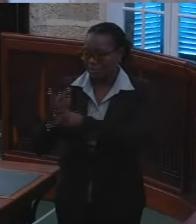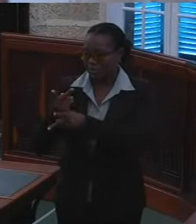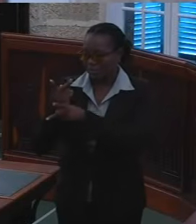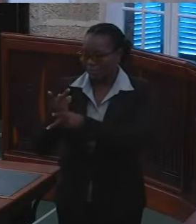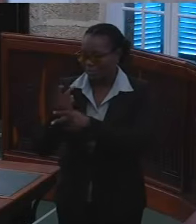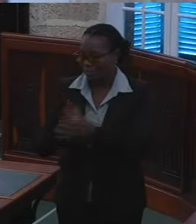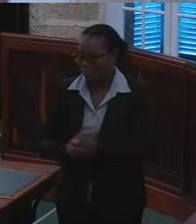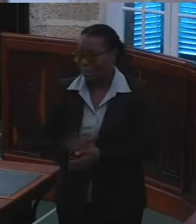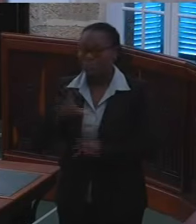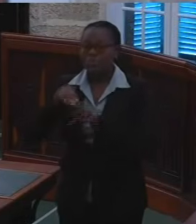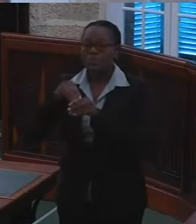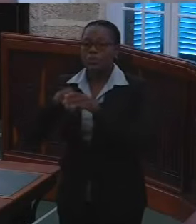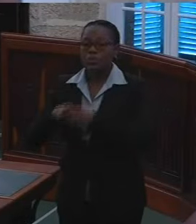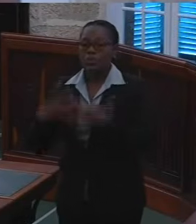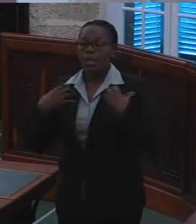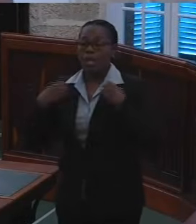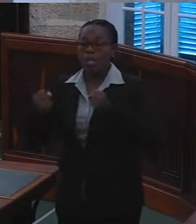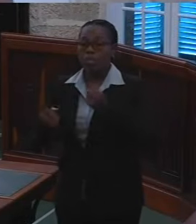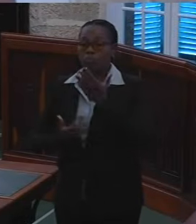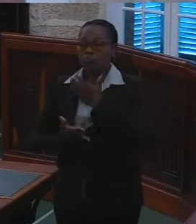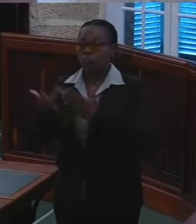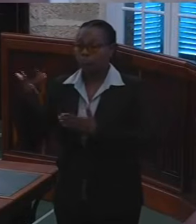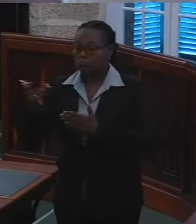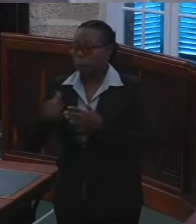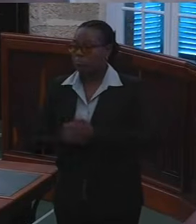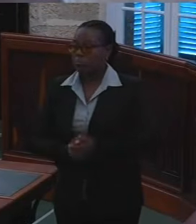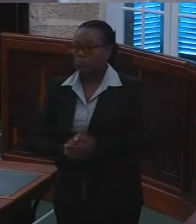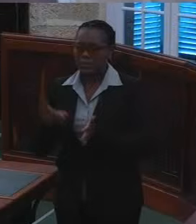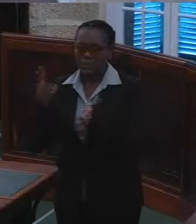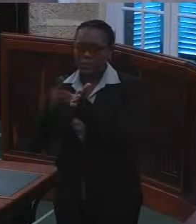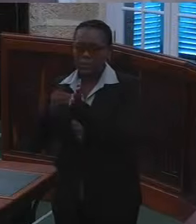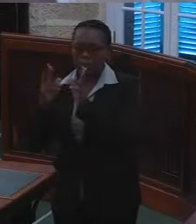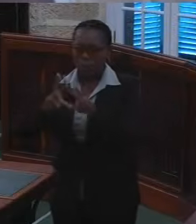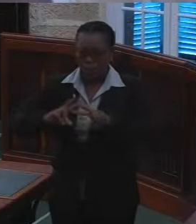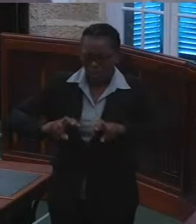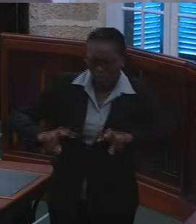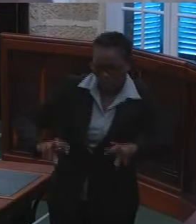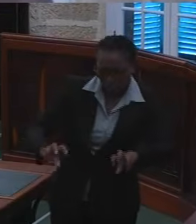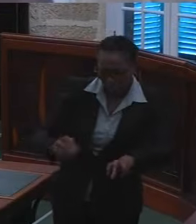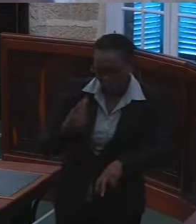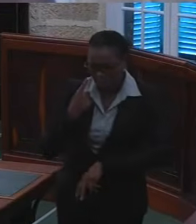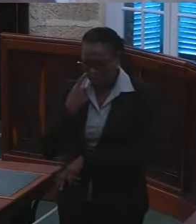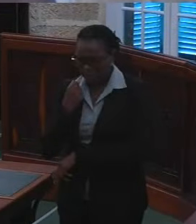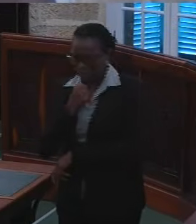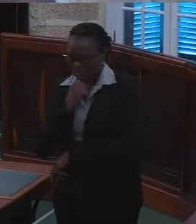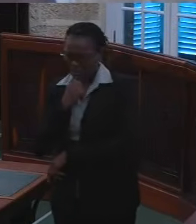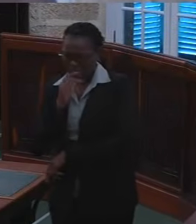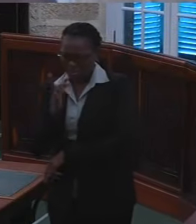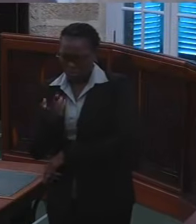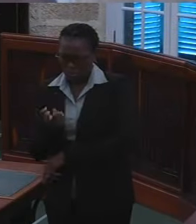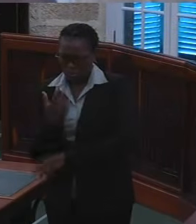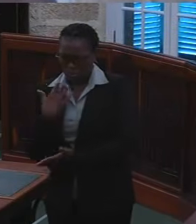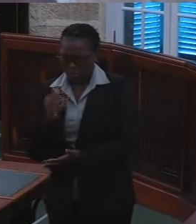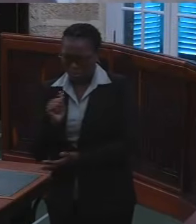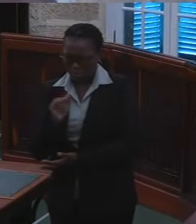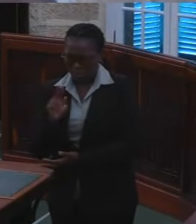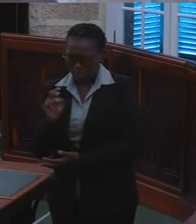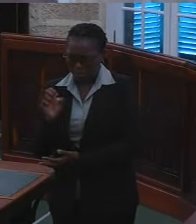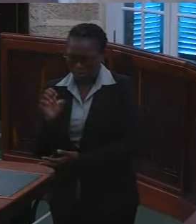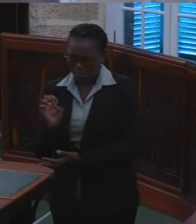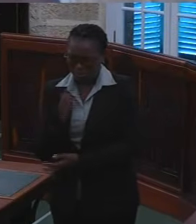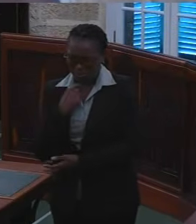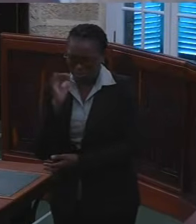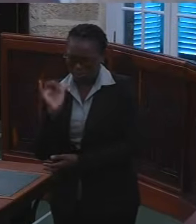health professionals. Well, after the doctor does an examination and realizes that there's some form of abuse, that doctor,